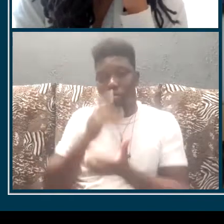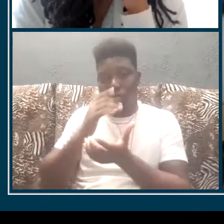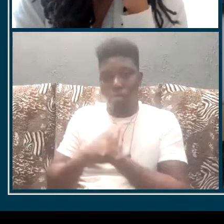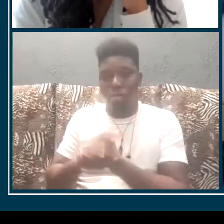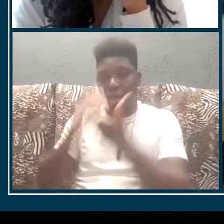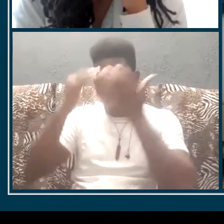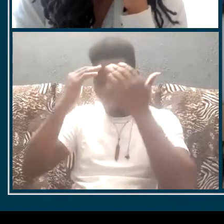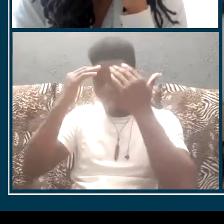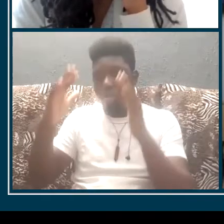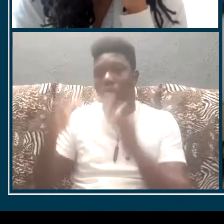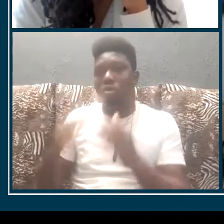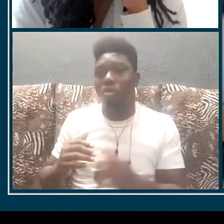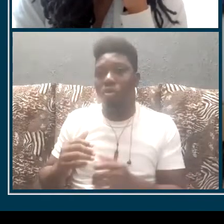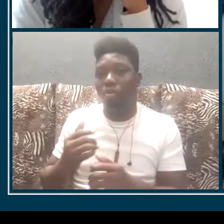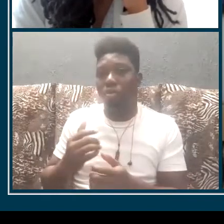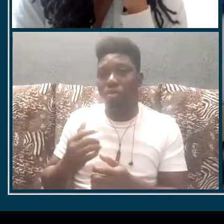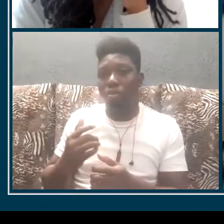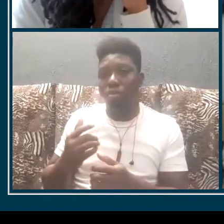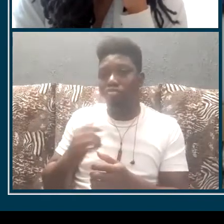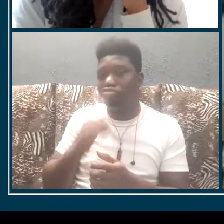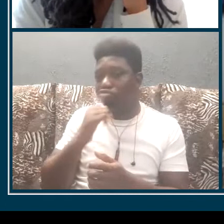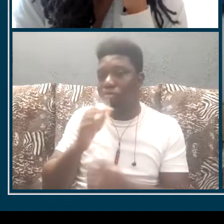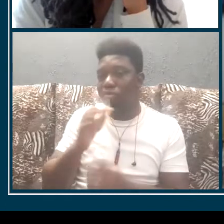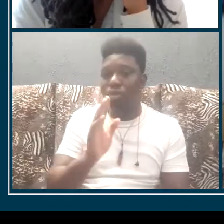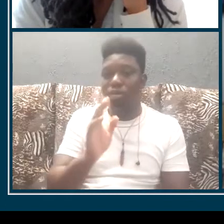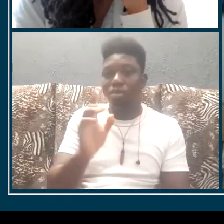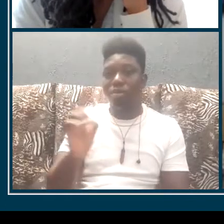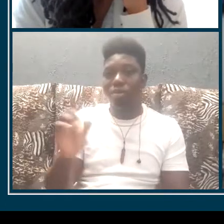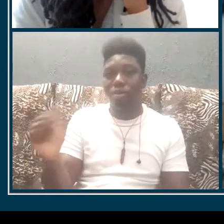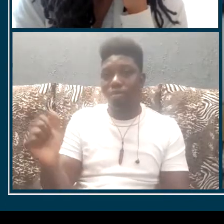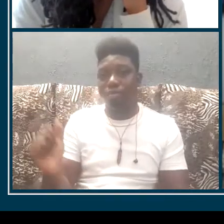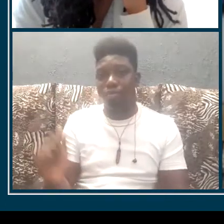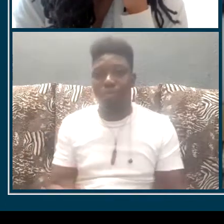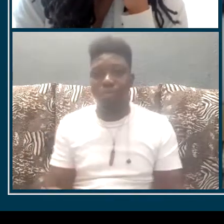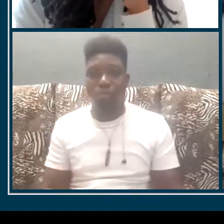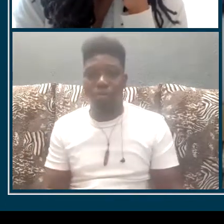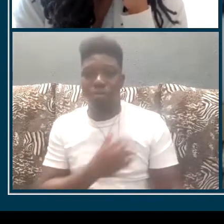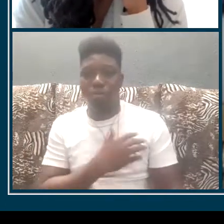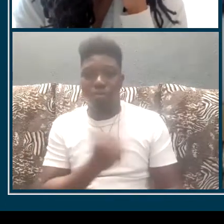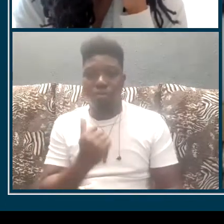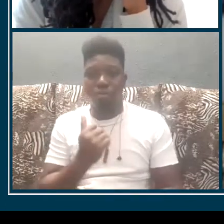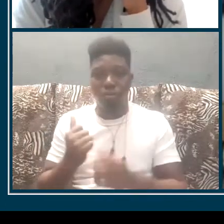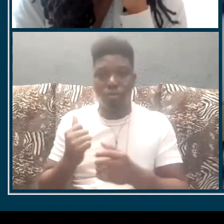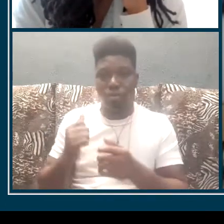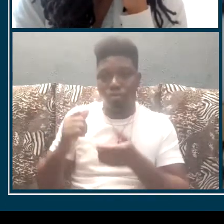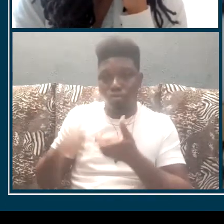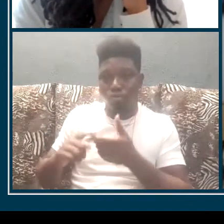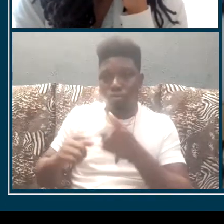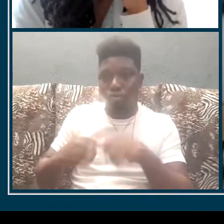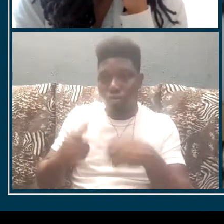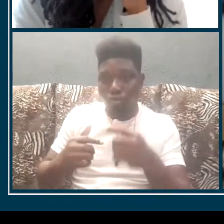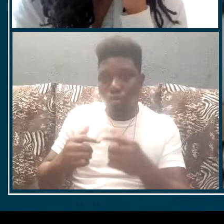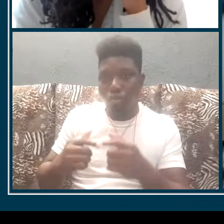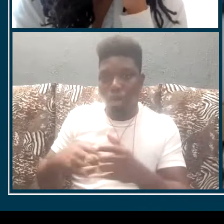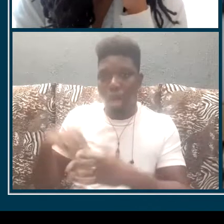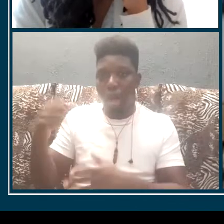Some of the people that I feel the greatest sympathy for are pro athletes who go out on the field to play and end up having a traumatic